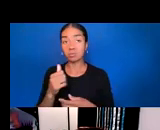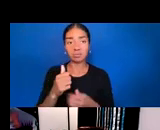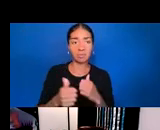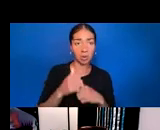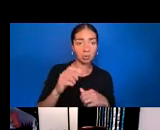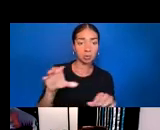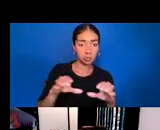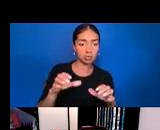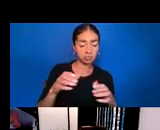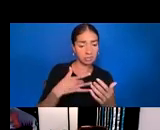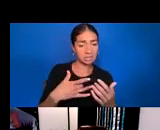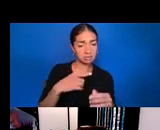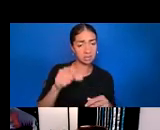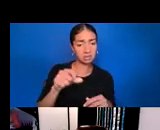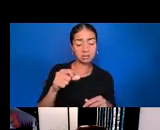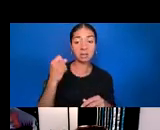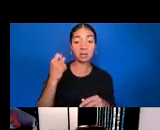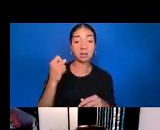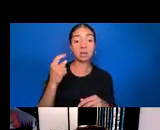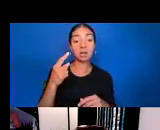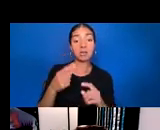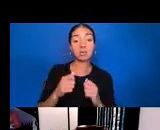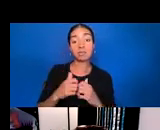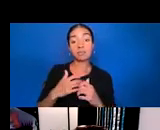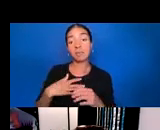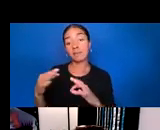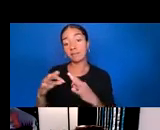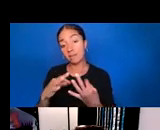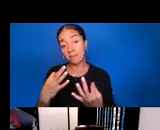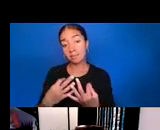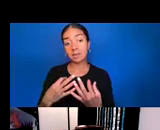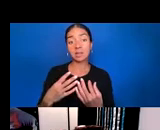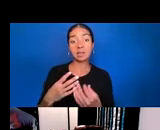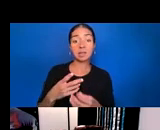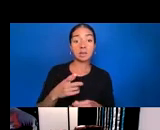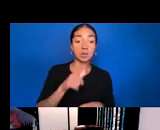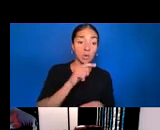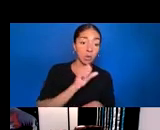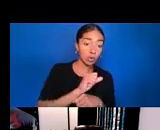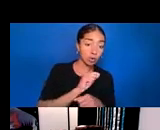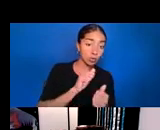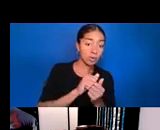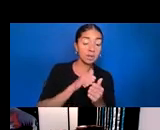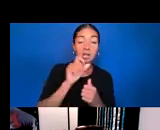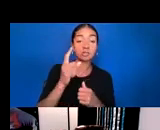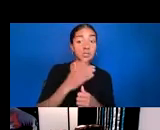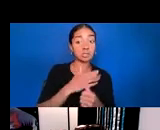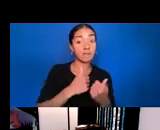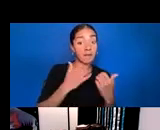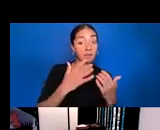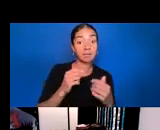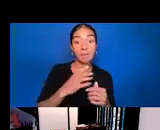family, and then the people that I'm working with, including not just the survivors, but my coworkers.